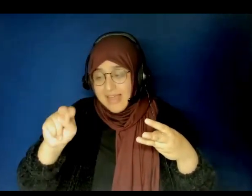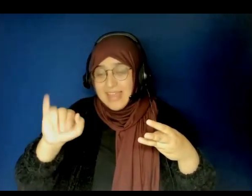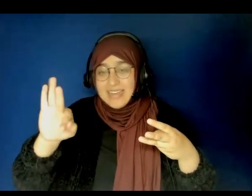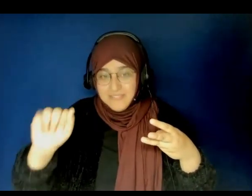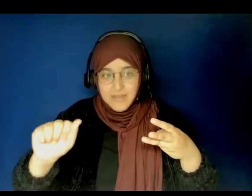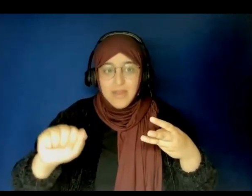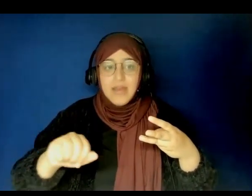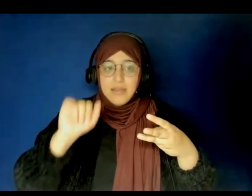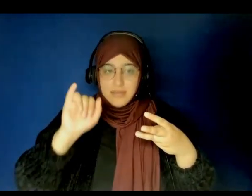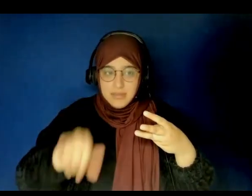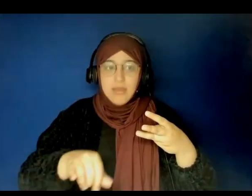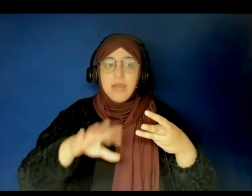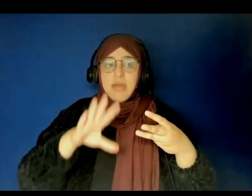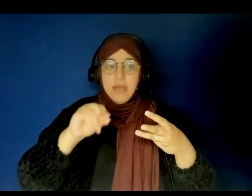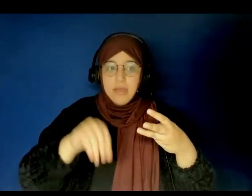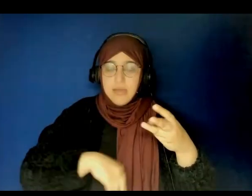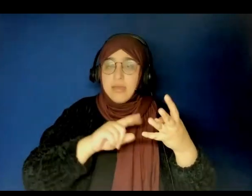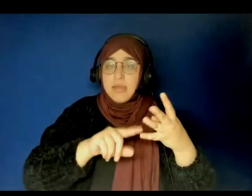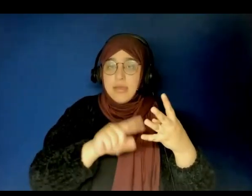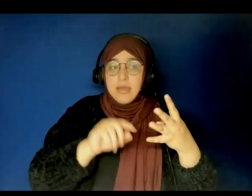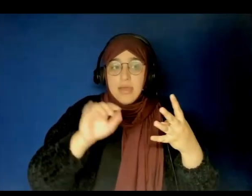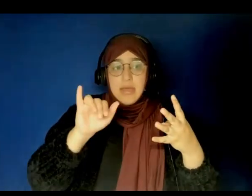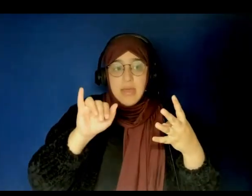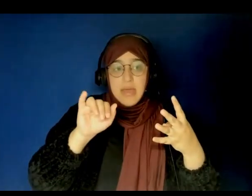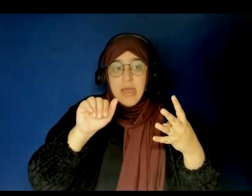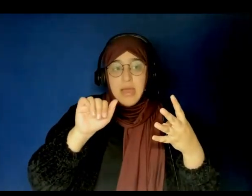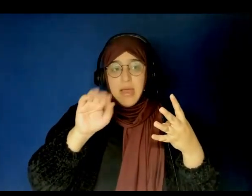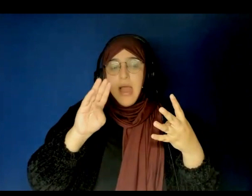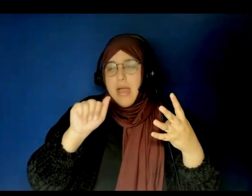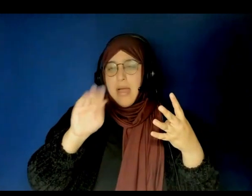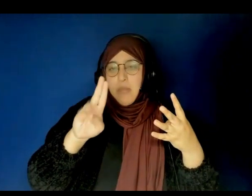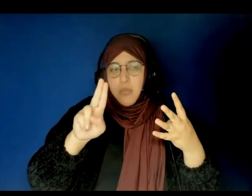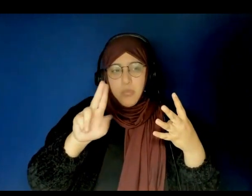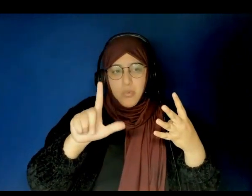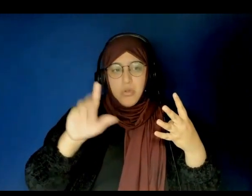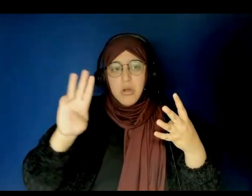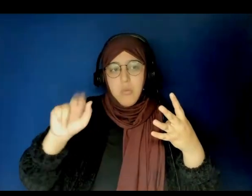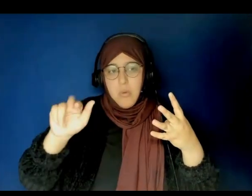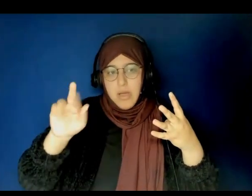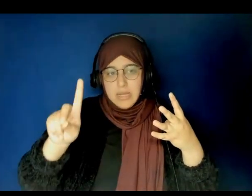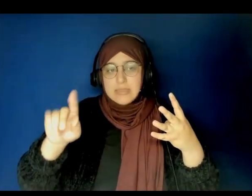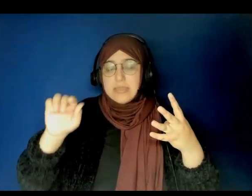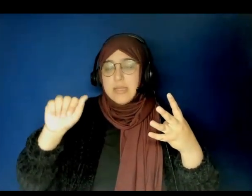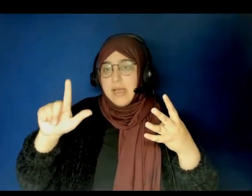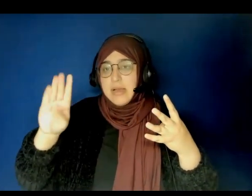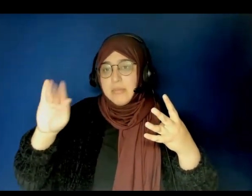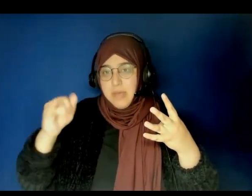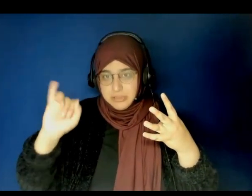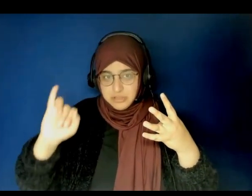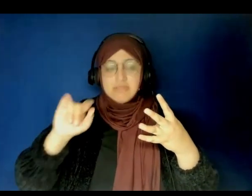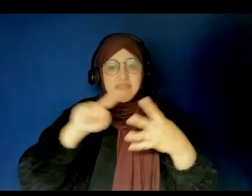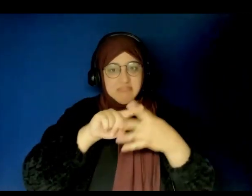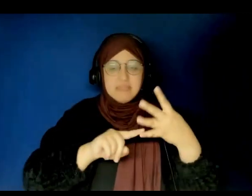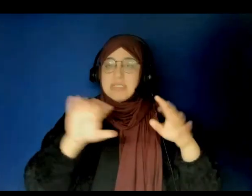out at the end of his life of advice that he's leaving them. So you want to say the things that you can't say now.